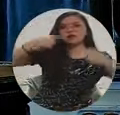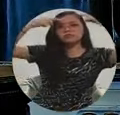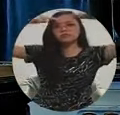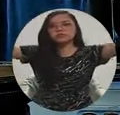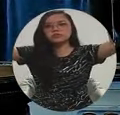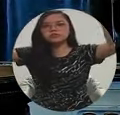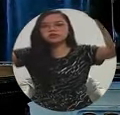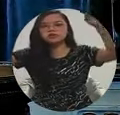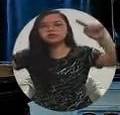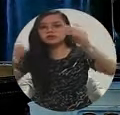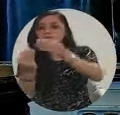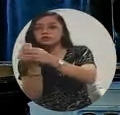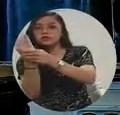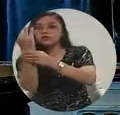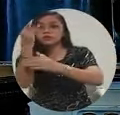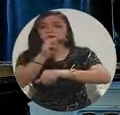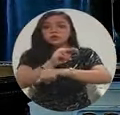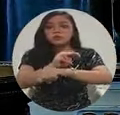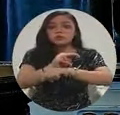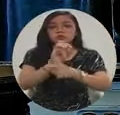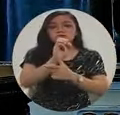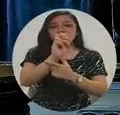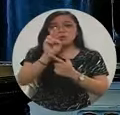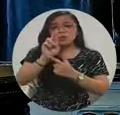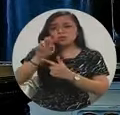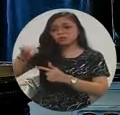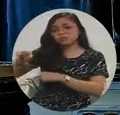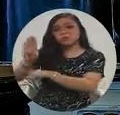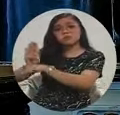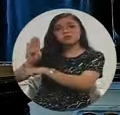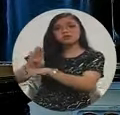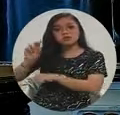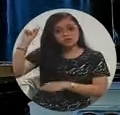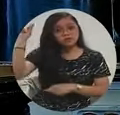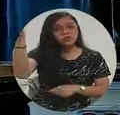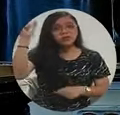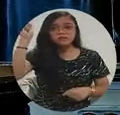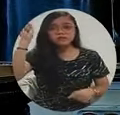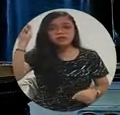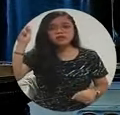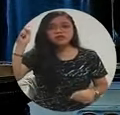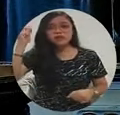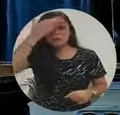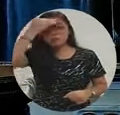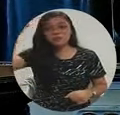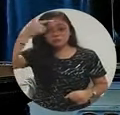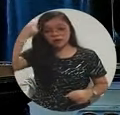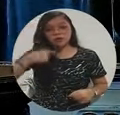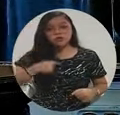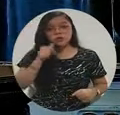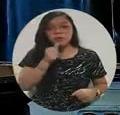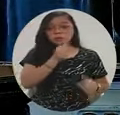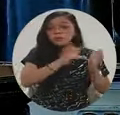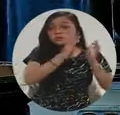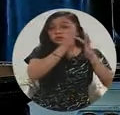Right. And your growth in the ministry or in business will be automatic because you're a